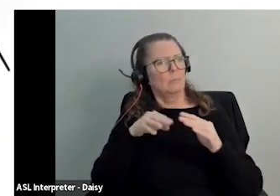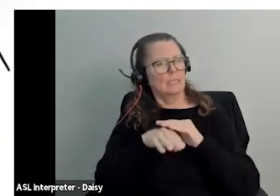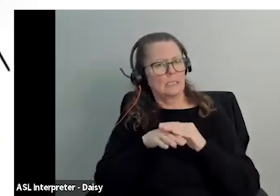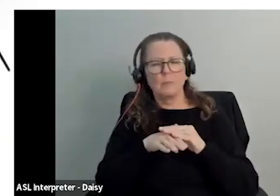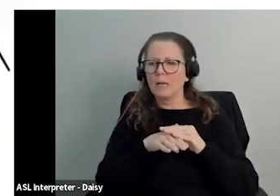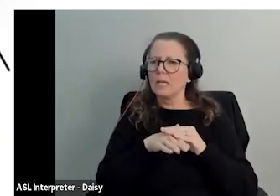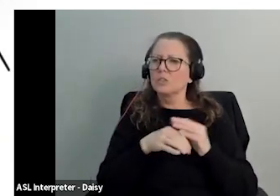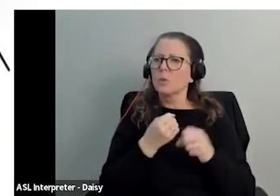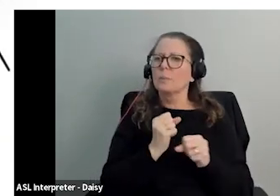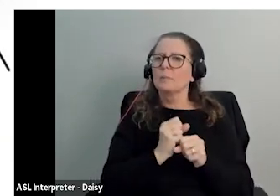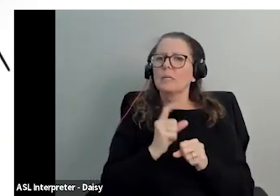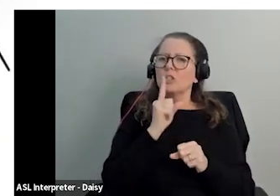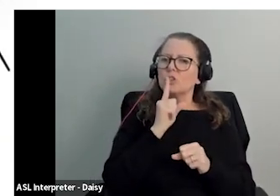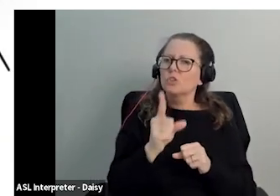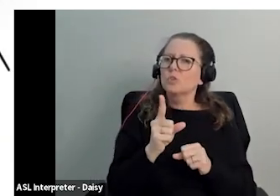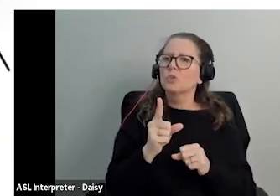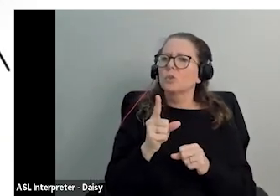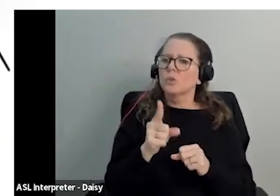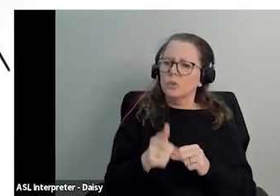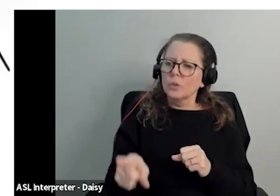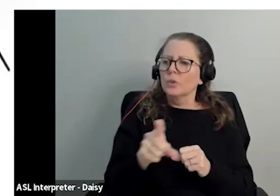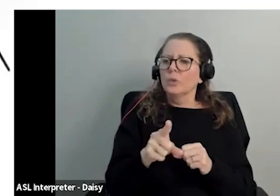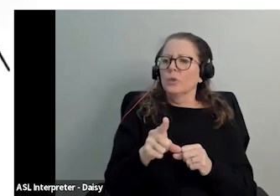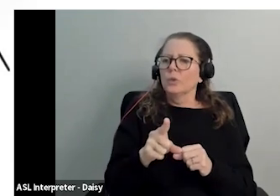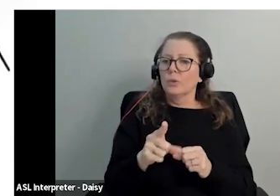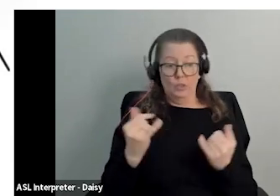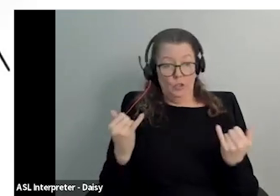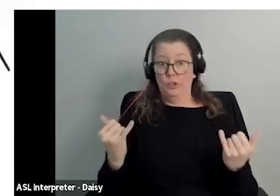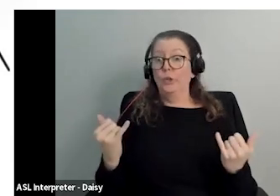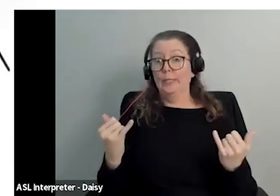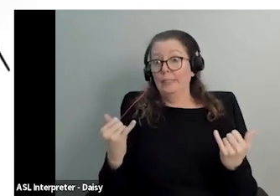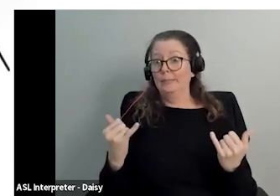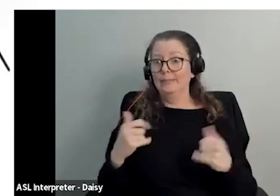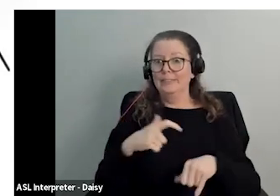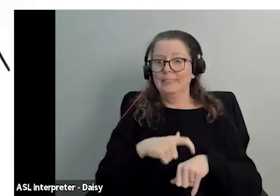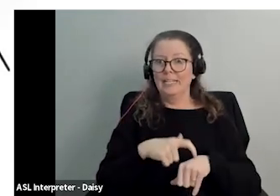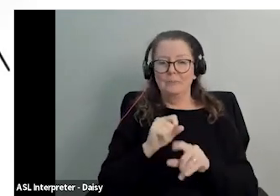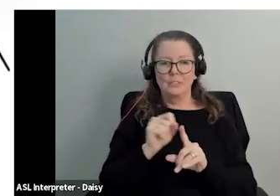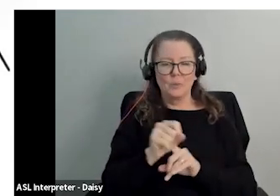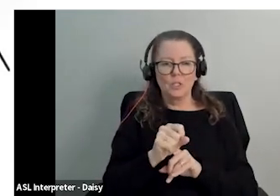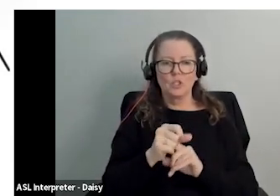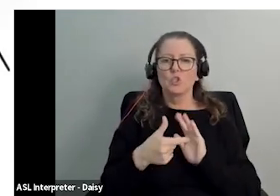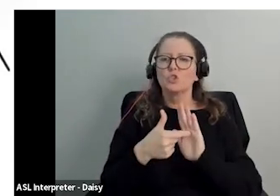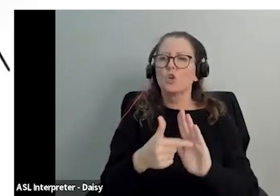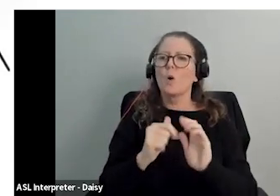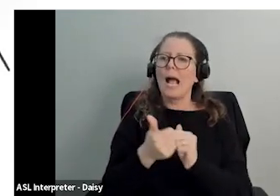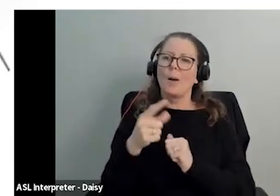really, at least in the current time, focus on the